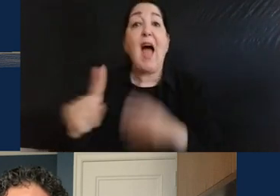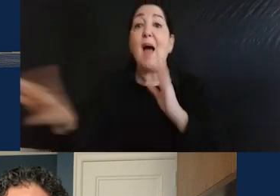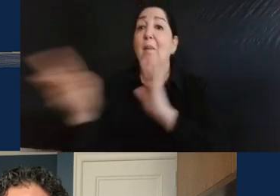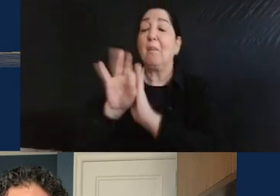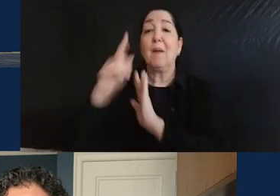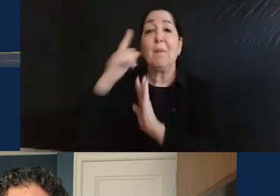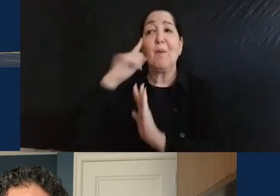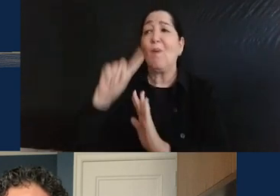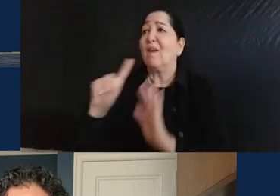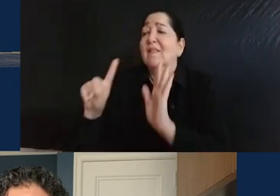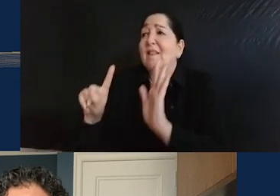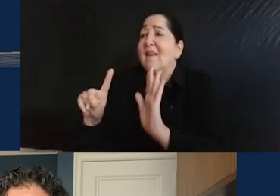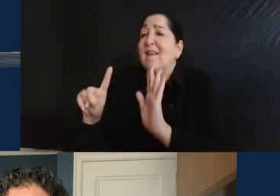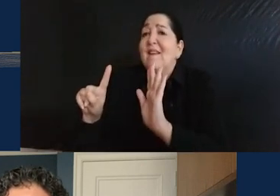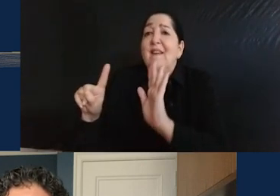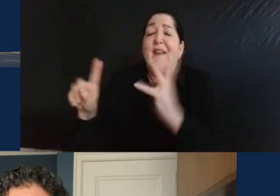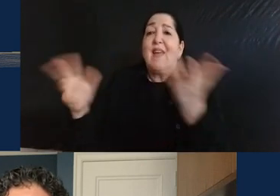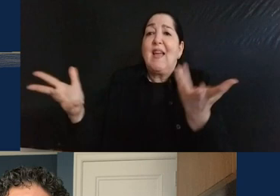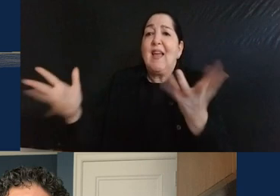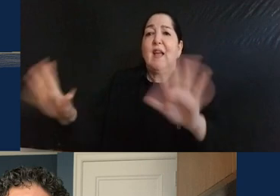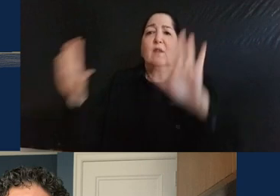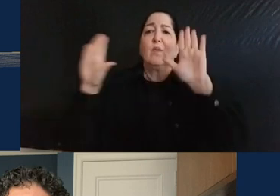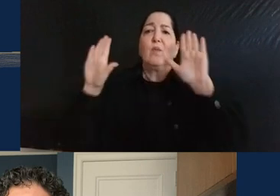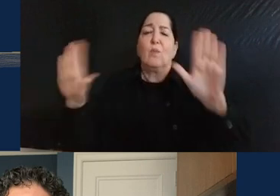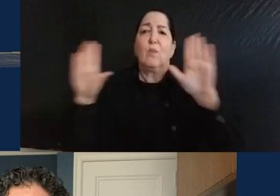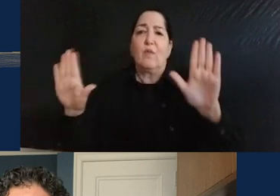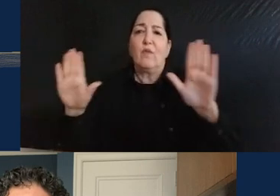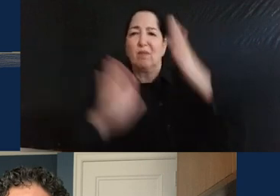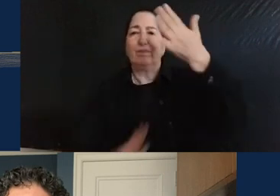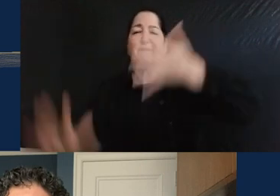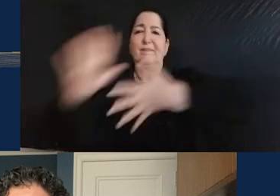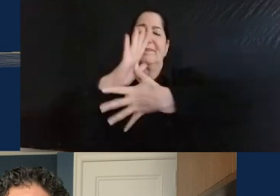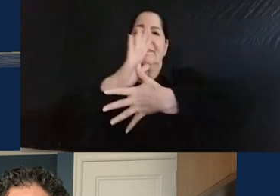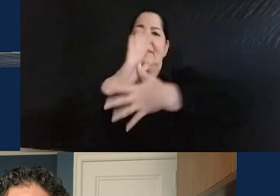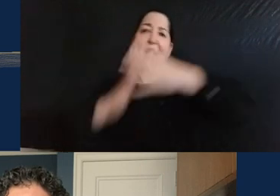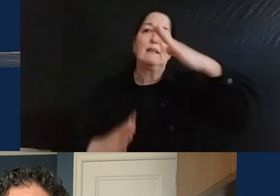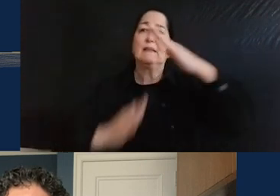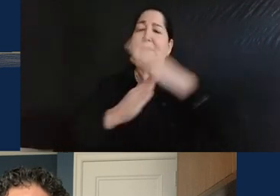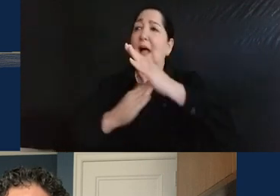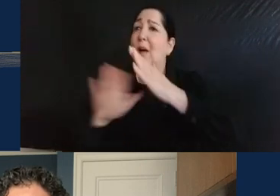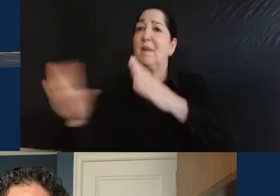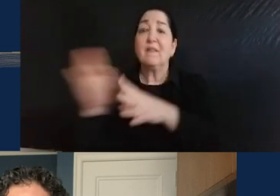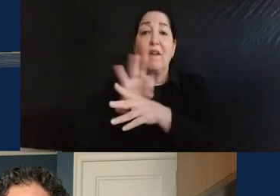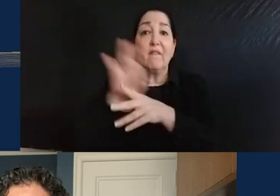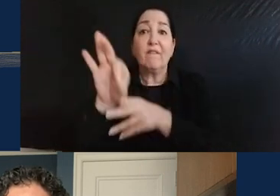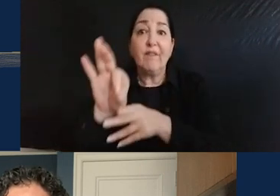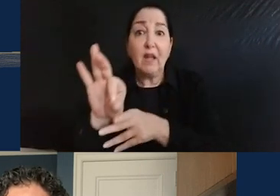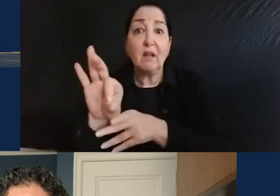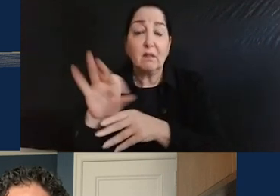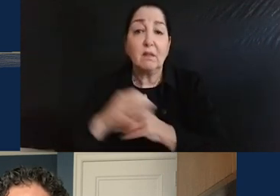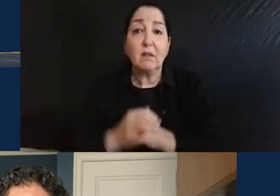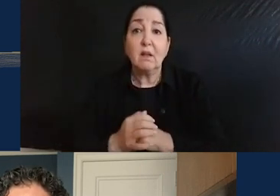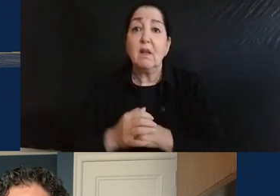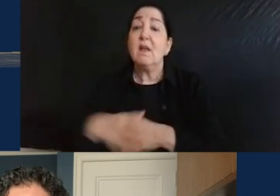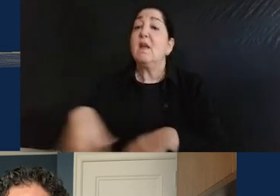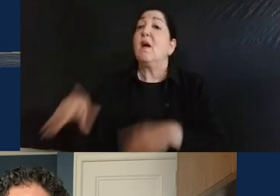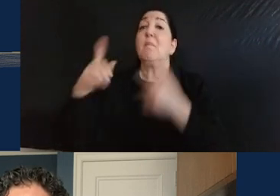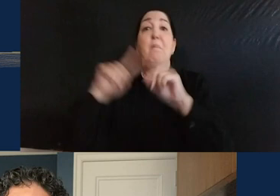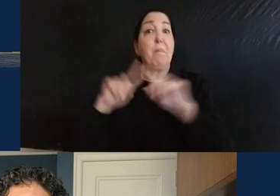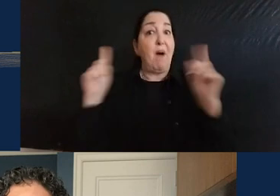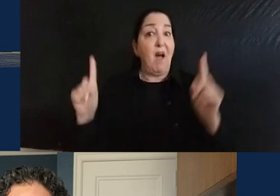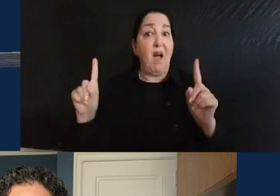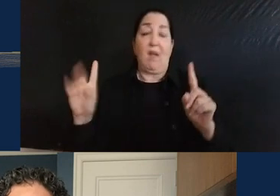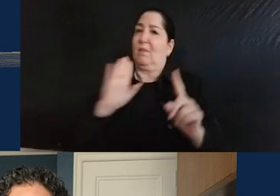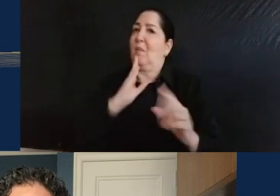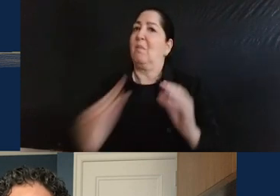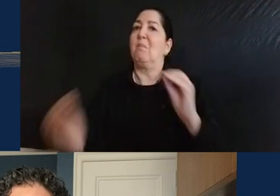He's clearly established himself as one of the finest folks working in his chosen field, but that is